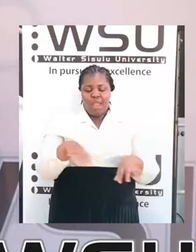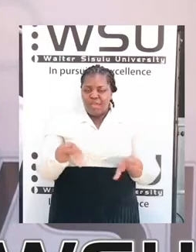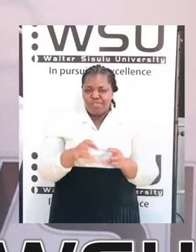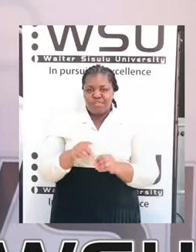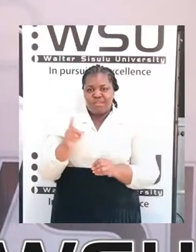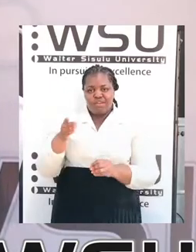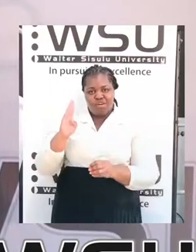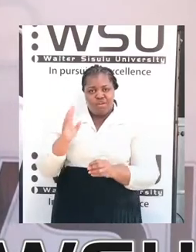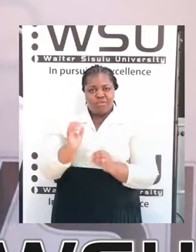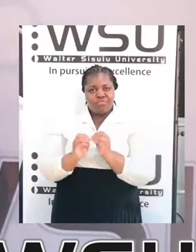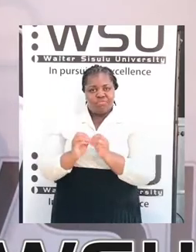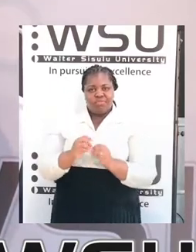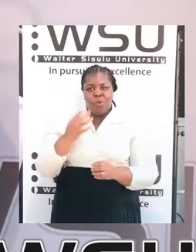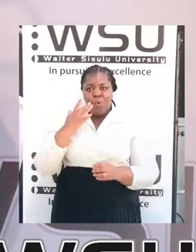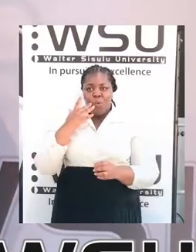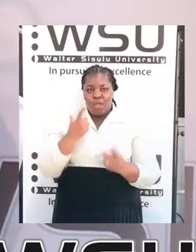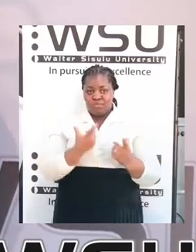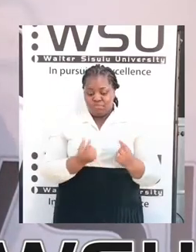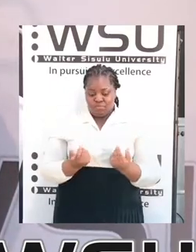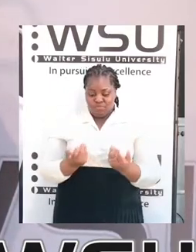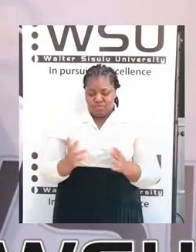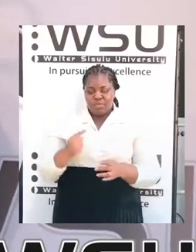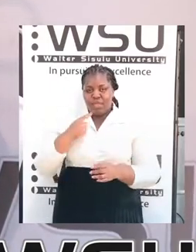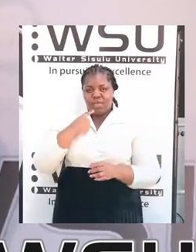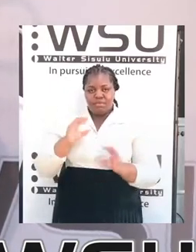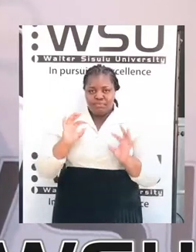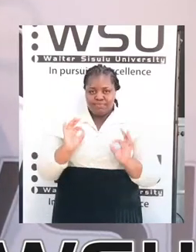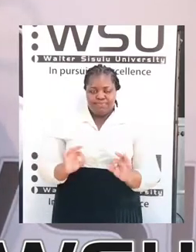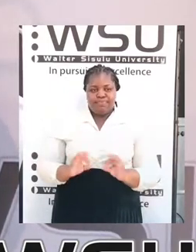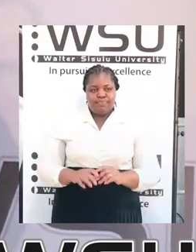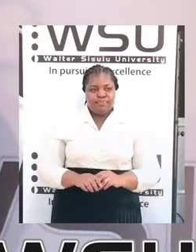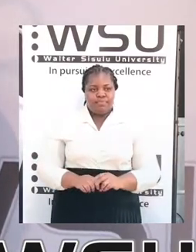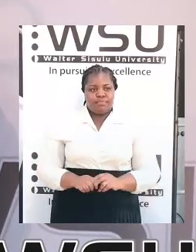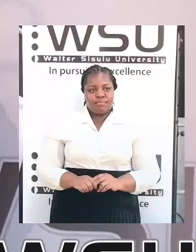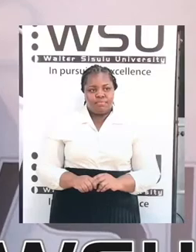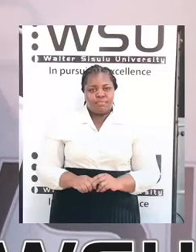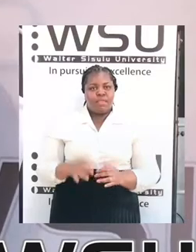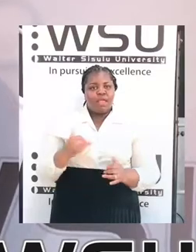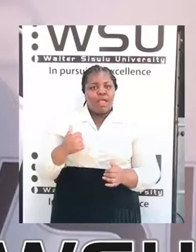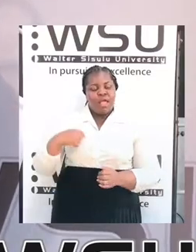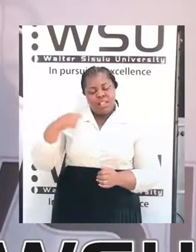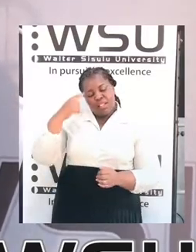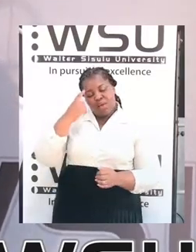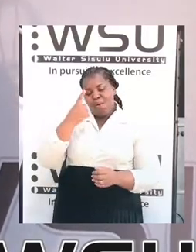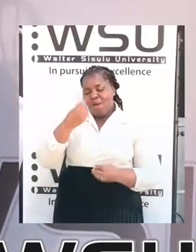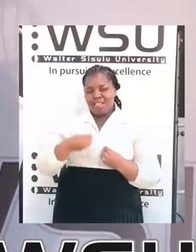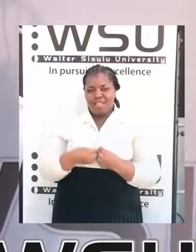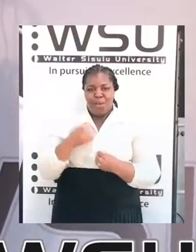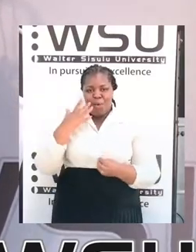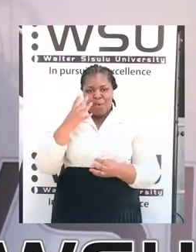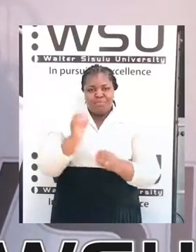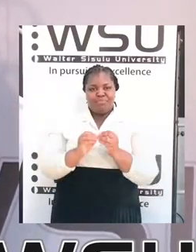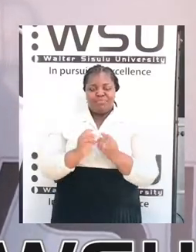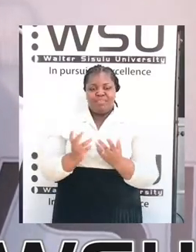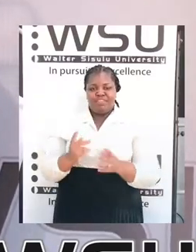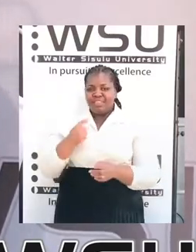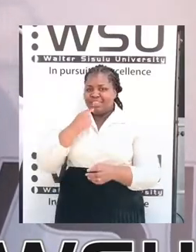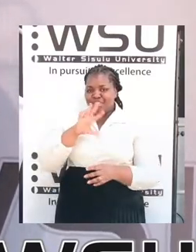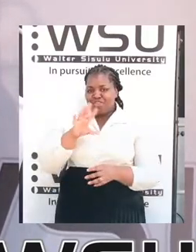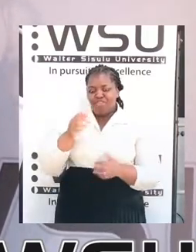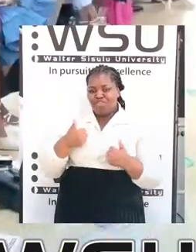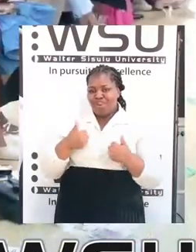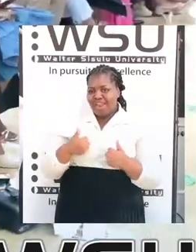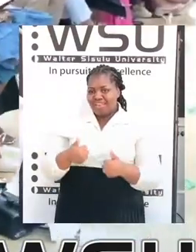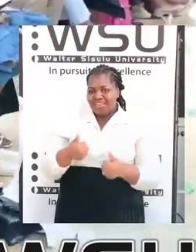wayidalile, uThixo wayethi akugqiba ukuyidala athi kulungile. Ndicinga uba inye qha into athi akugqiba ukuyidala wathi